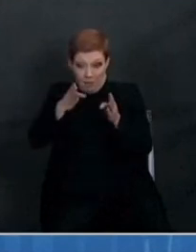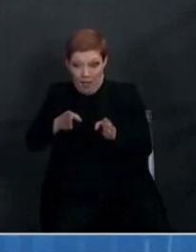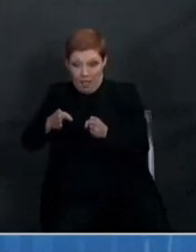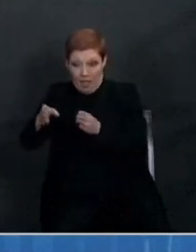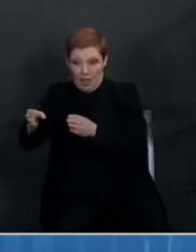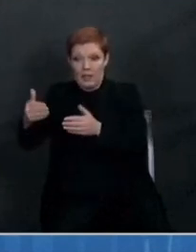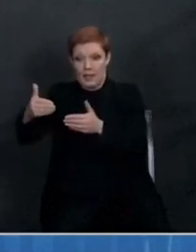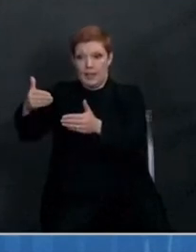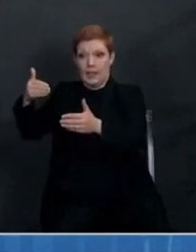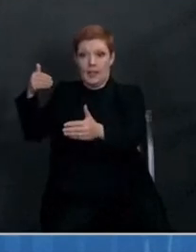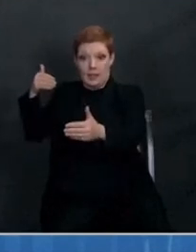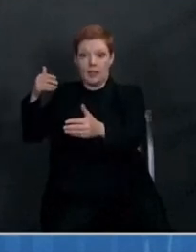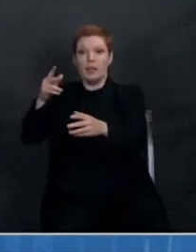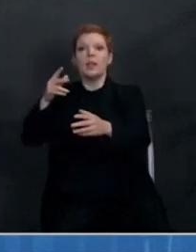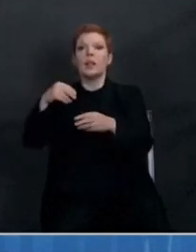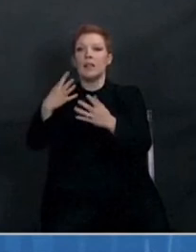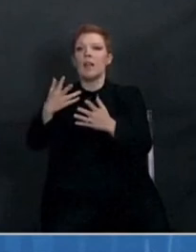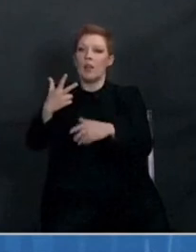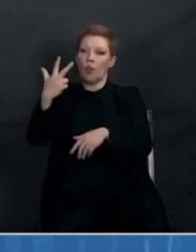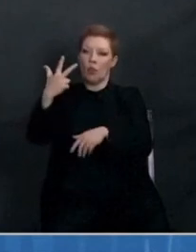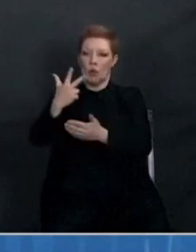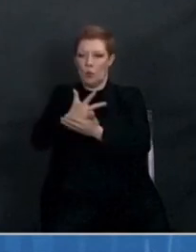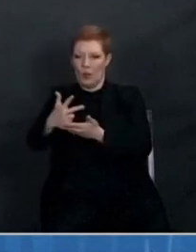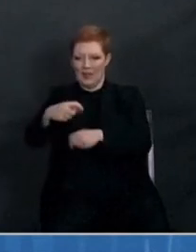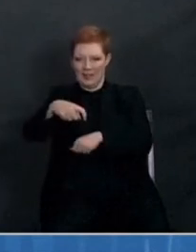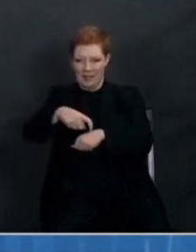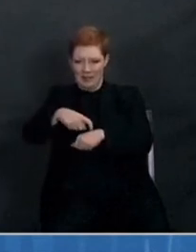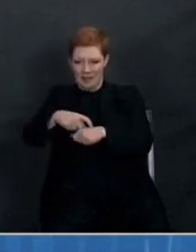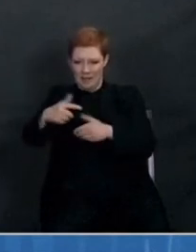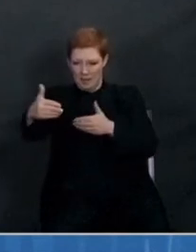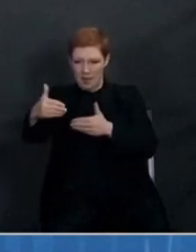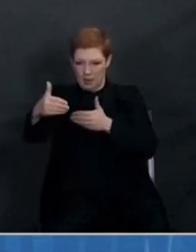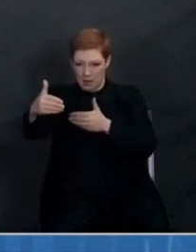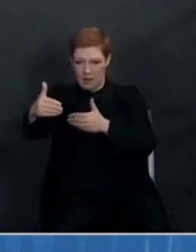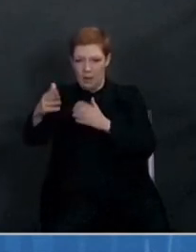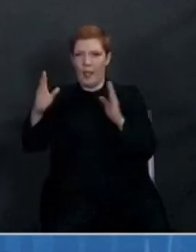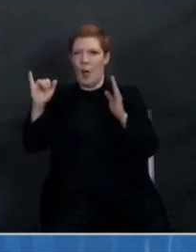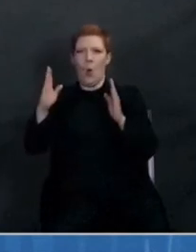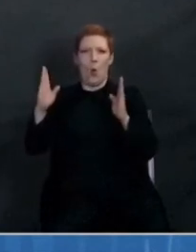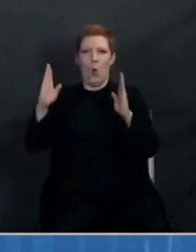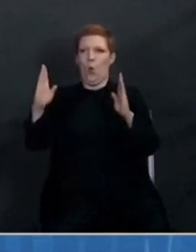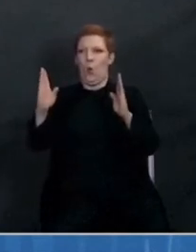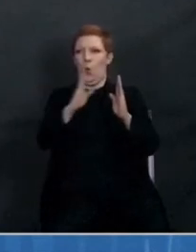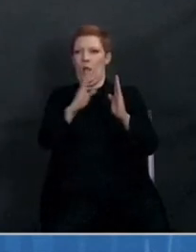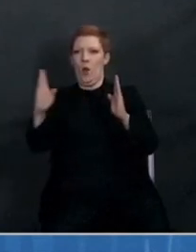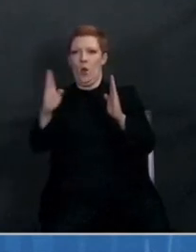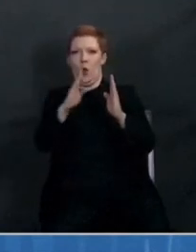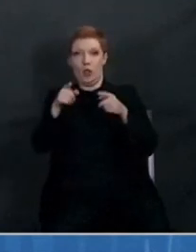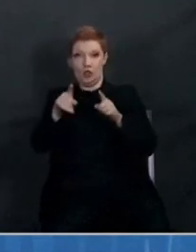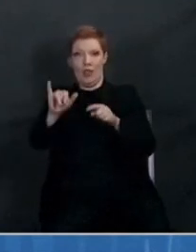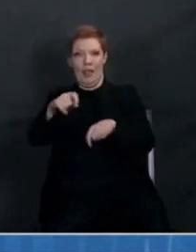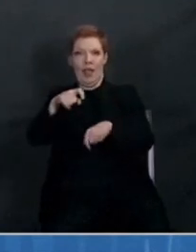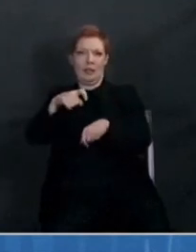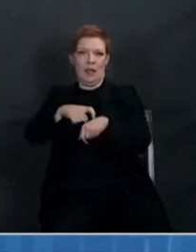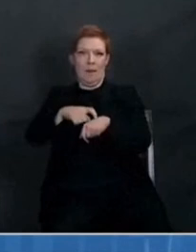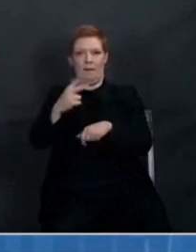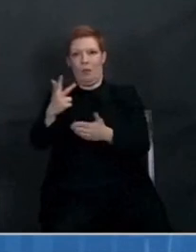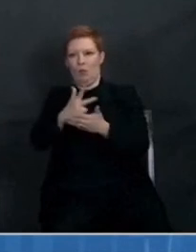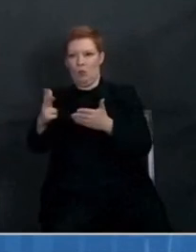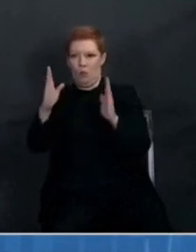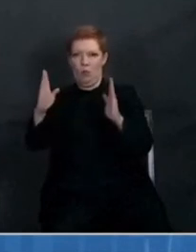the doses that they're going to get and when they're going to get them, we don't want to hold back things. In other words, if you give